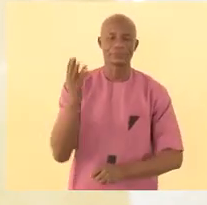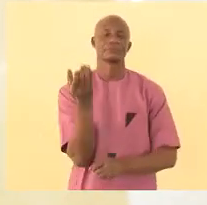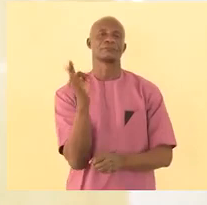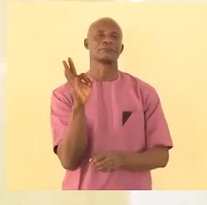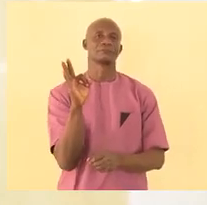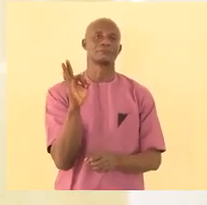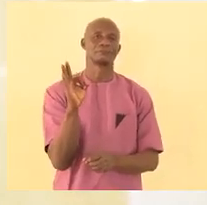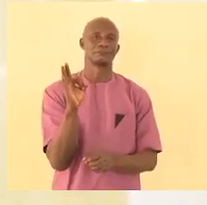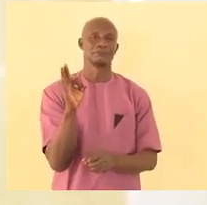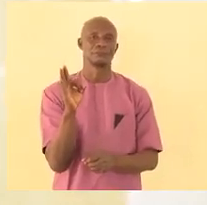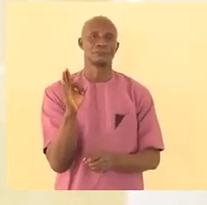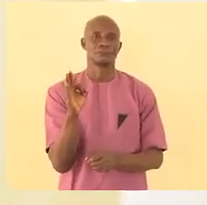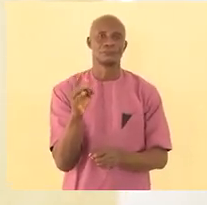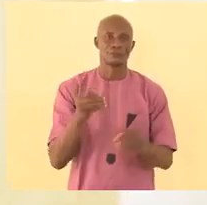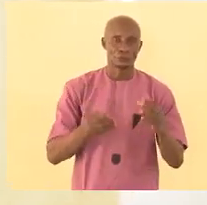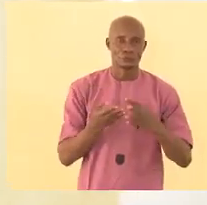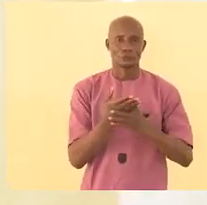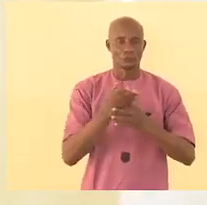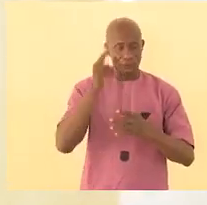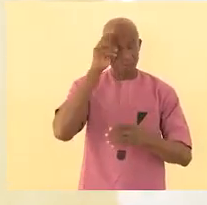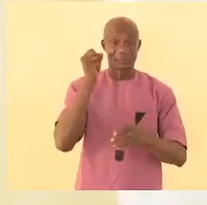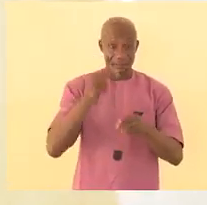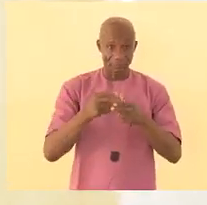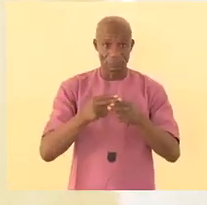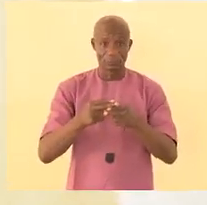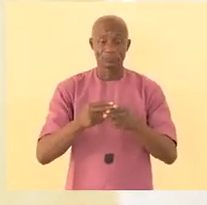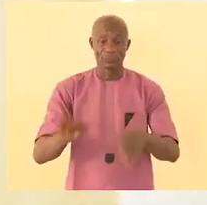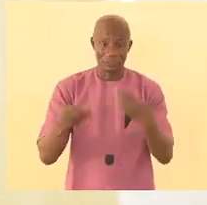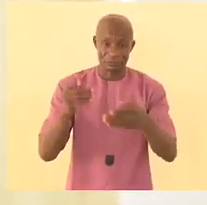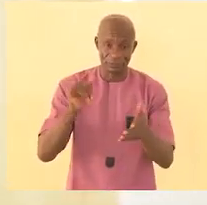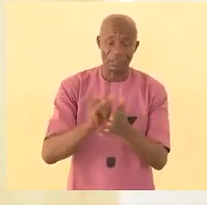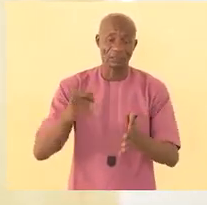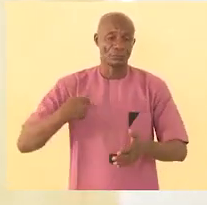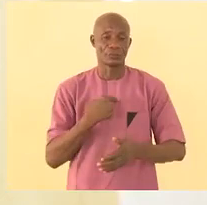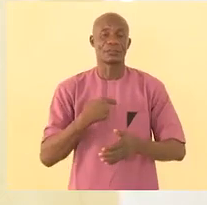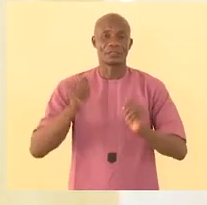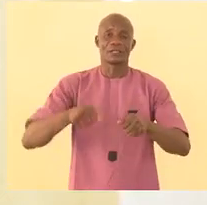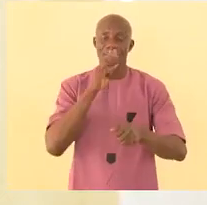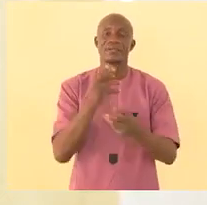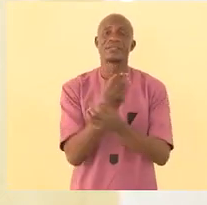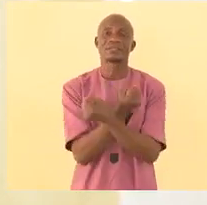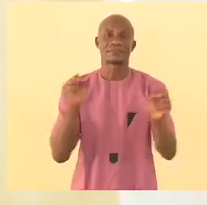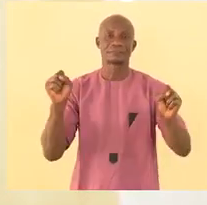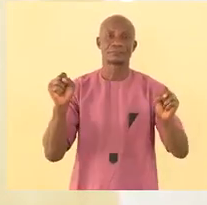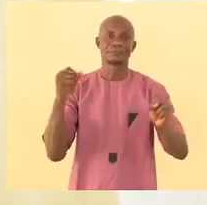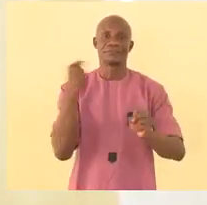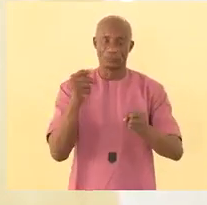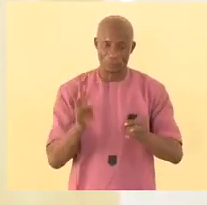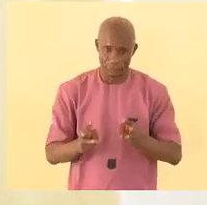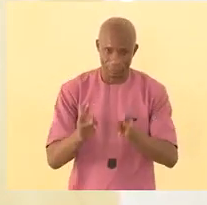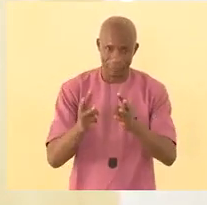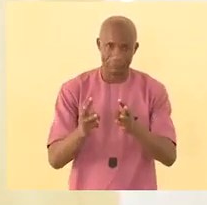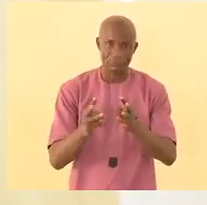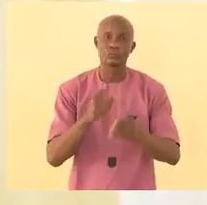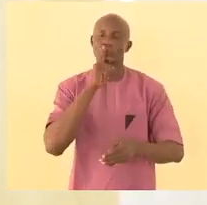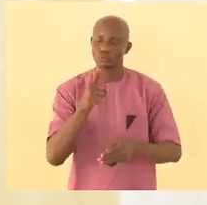For his name is the only name given by which we can be saved. That okay. is the only way, the